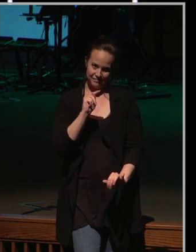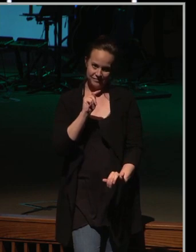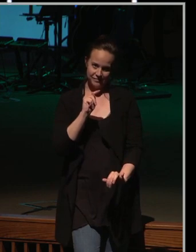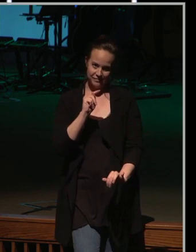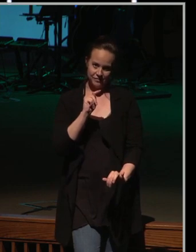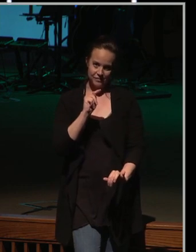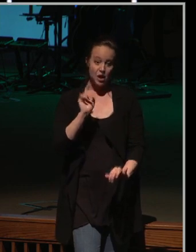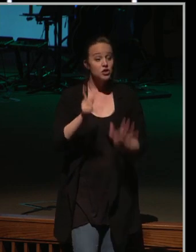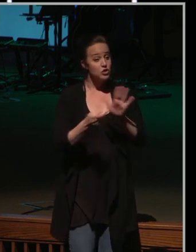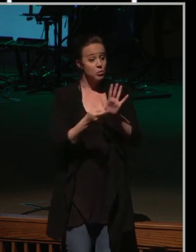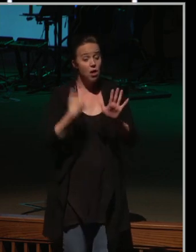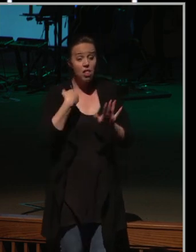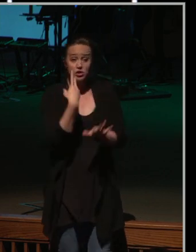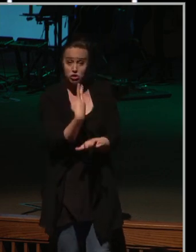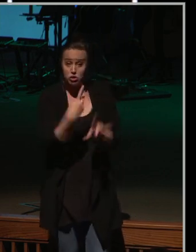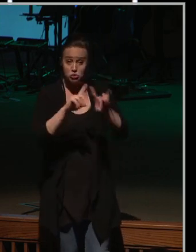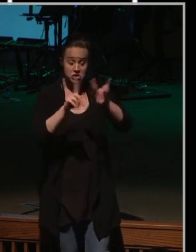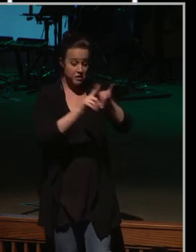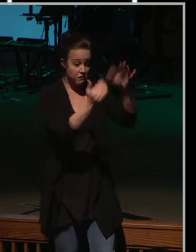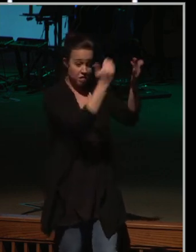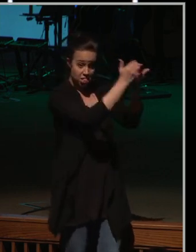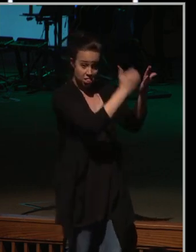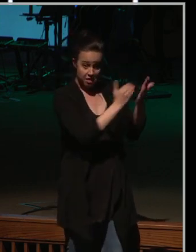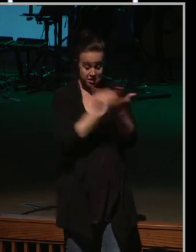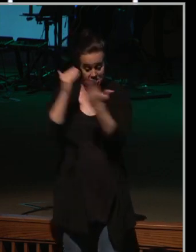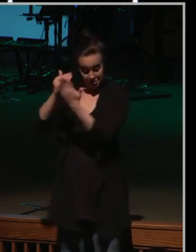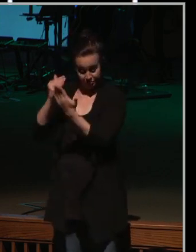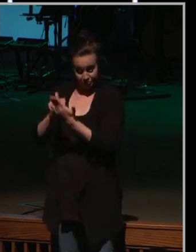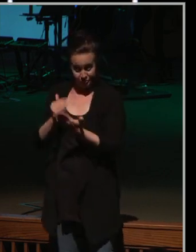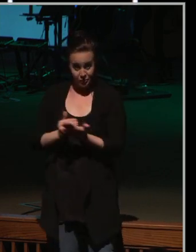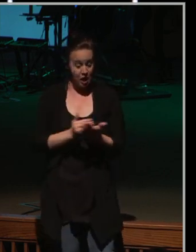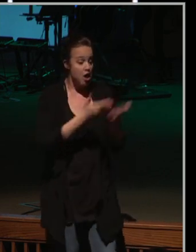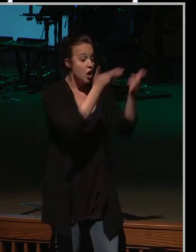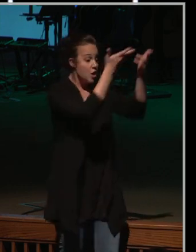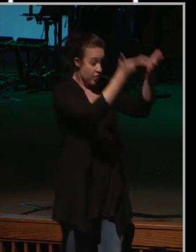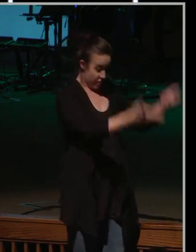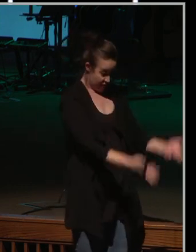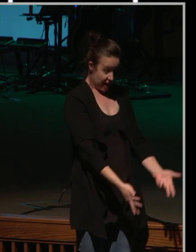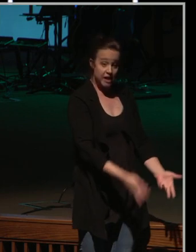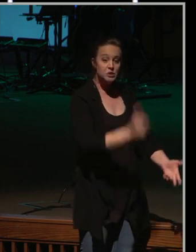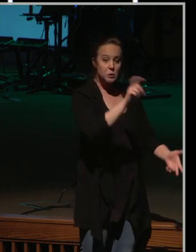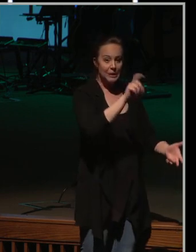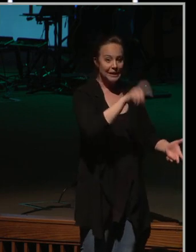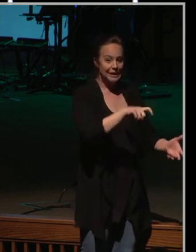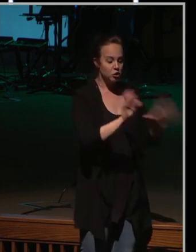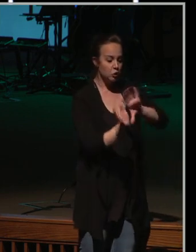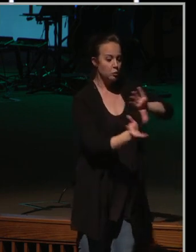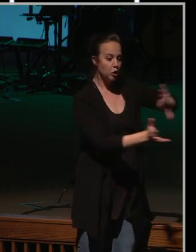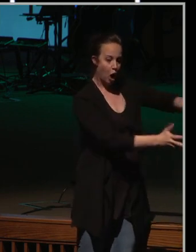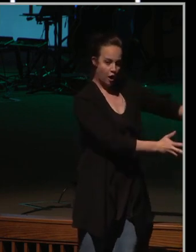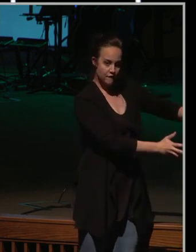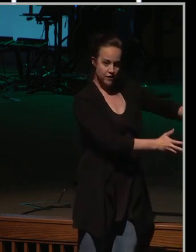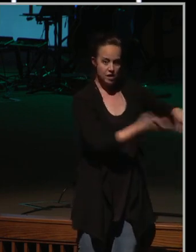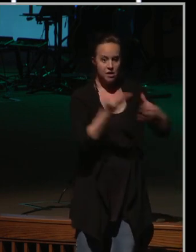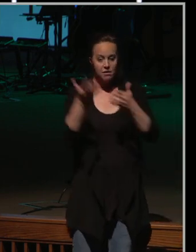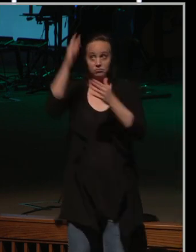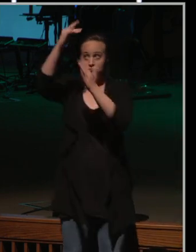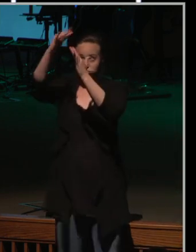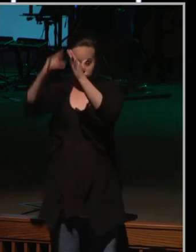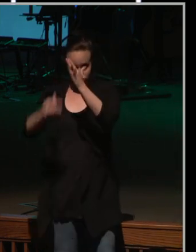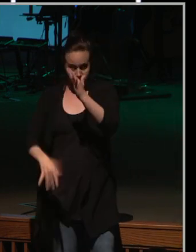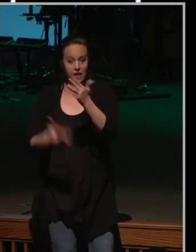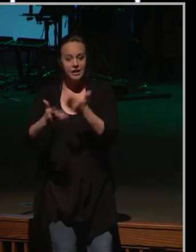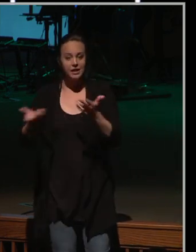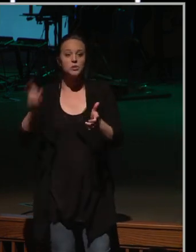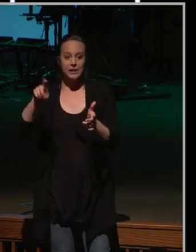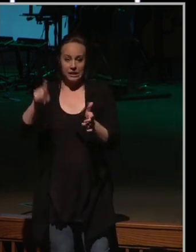lists that we're going to look at. One list is about the things that we need to put off, and the other list is about the things that we need to put on, the things that we need to do. So he starts with the things that we need